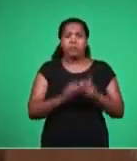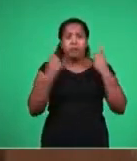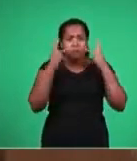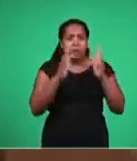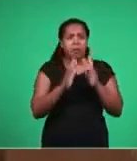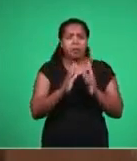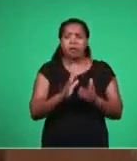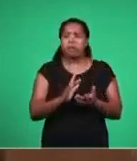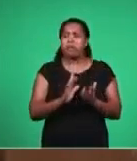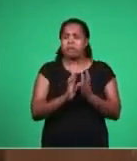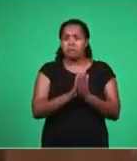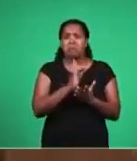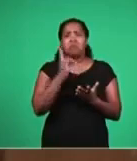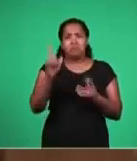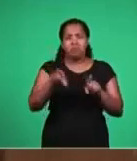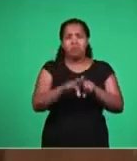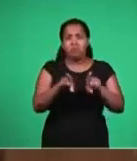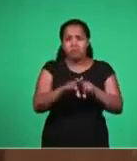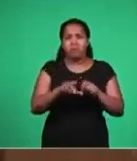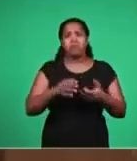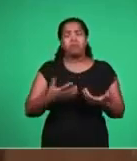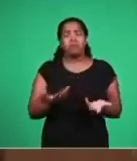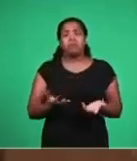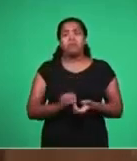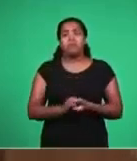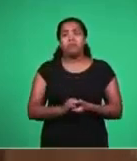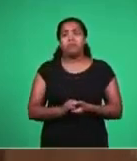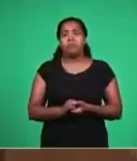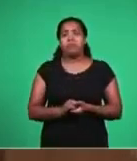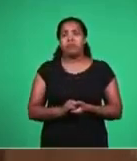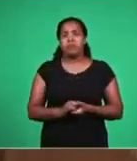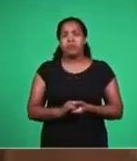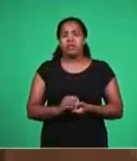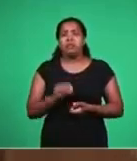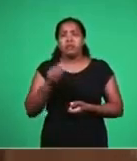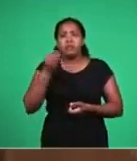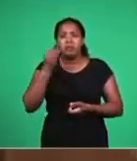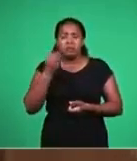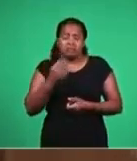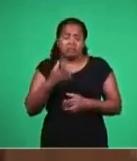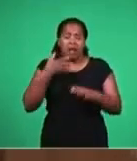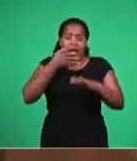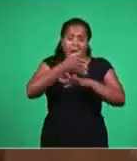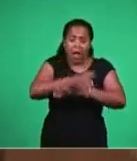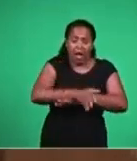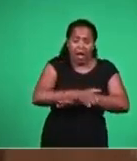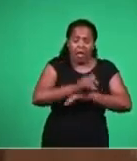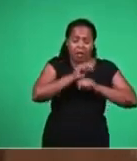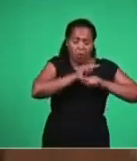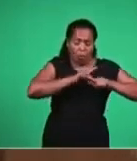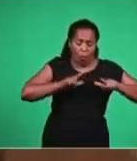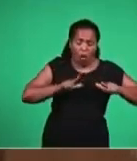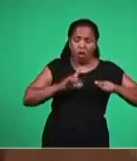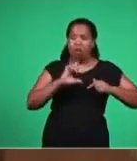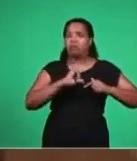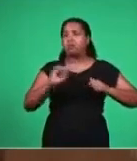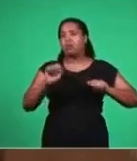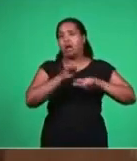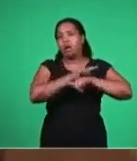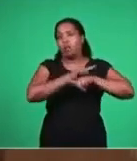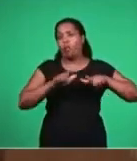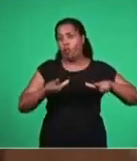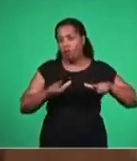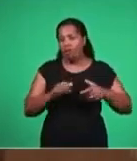You can preach the Bible, but it's gonna be zero. It's gonna be the letter. There's not gonna be no Holy Spirit. If you're empty,